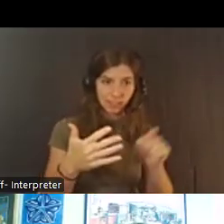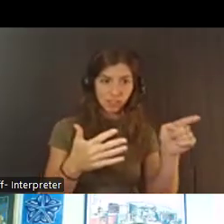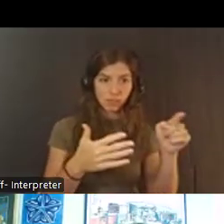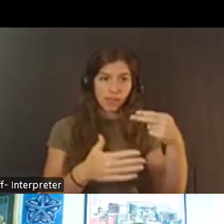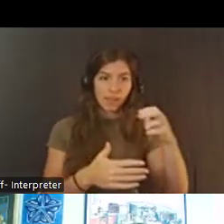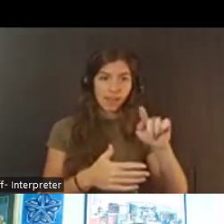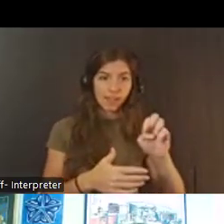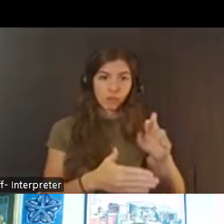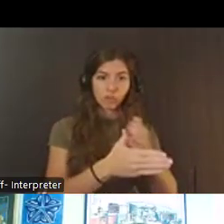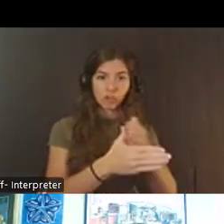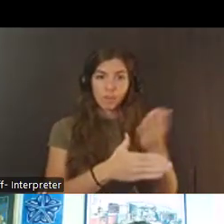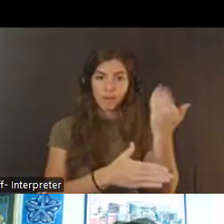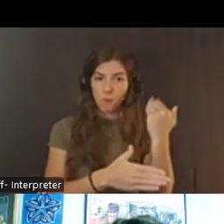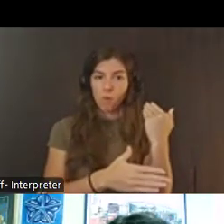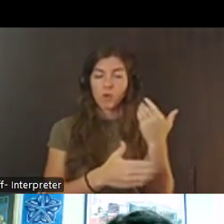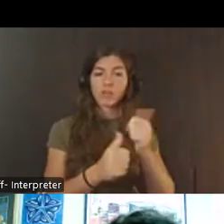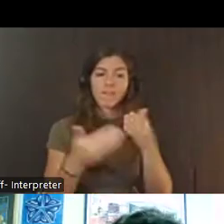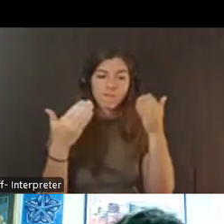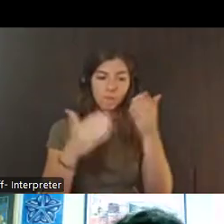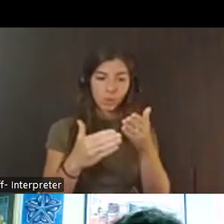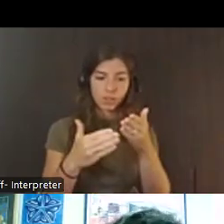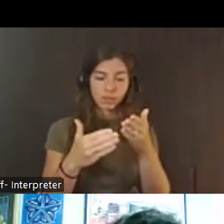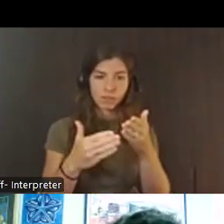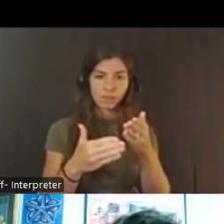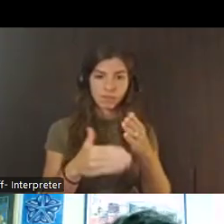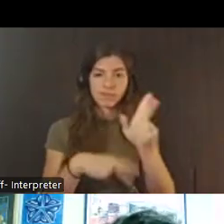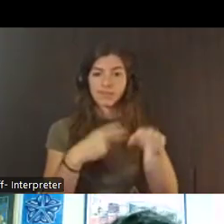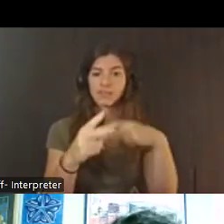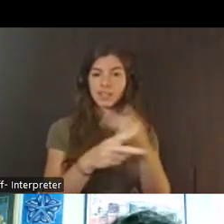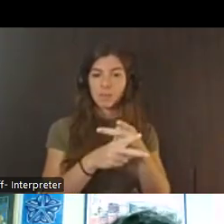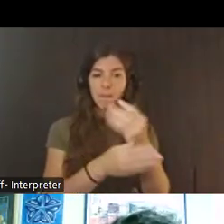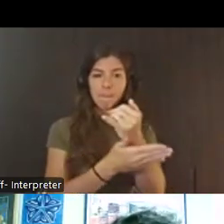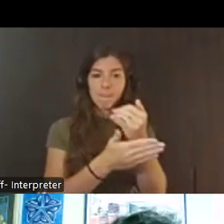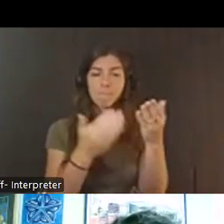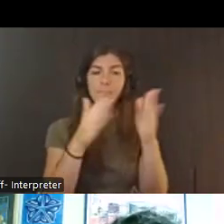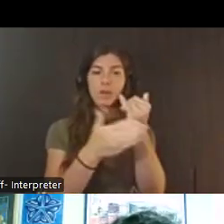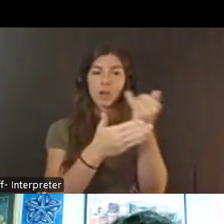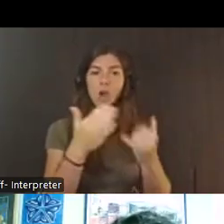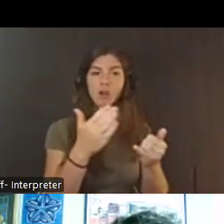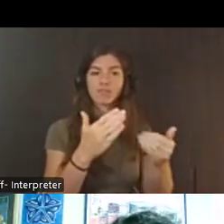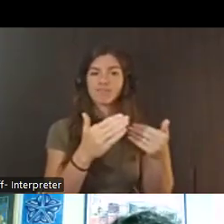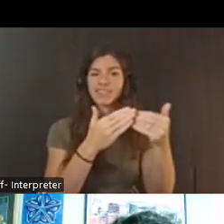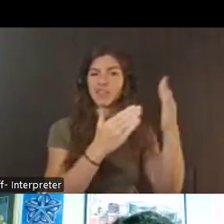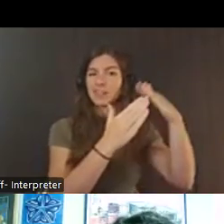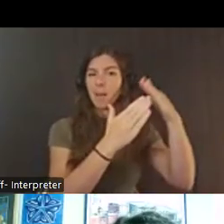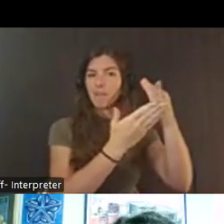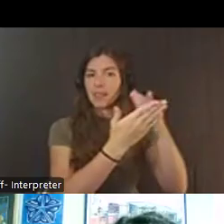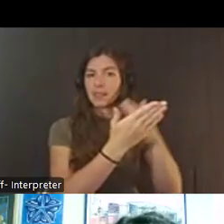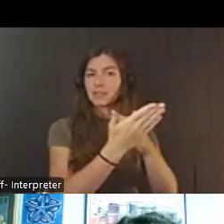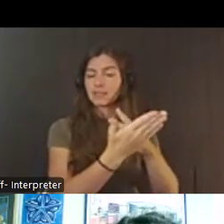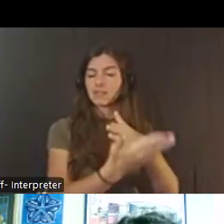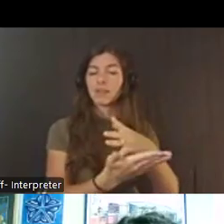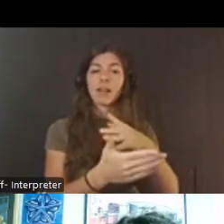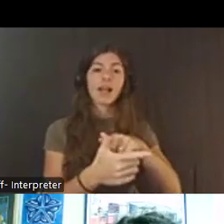earlier and try and focus on the types of public art that were towards the top of that list. And then to also look